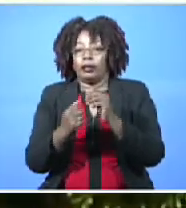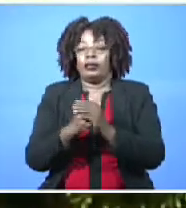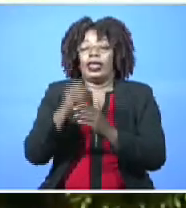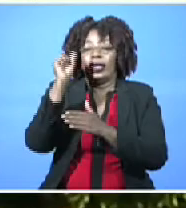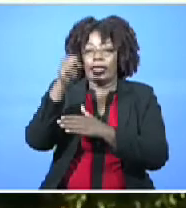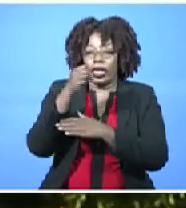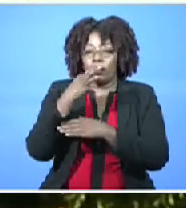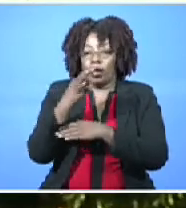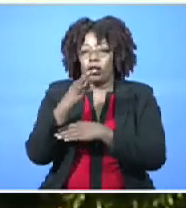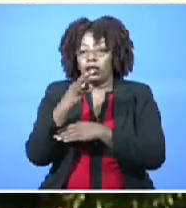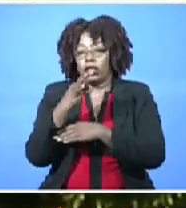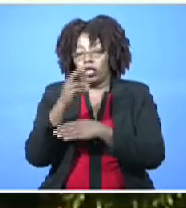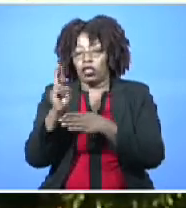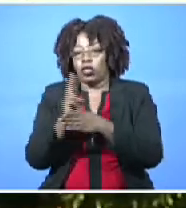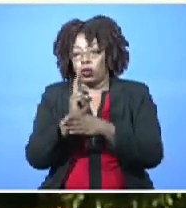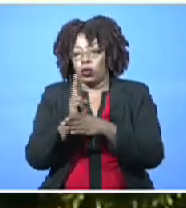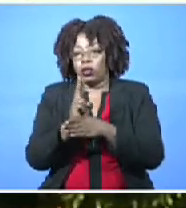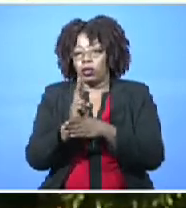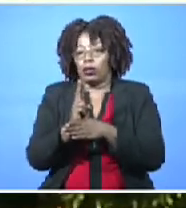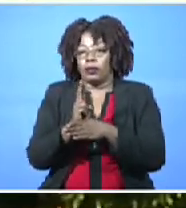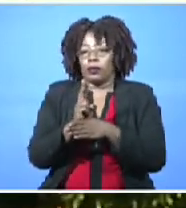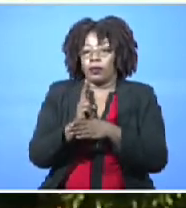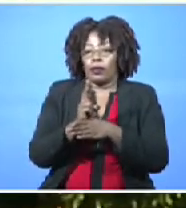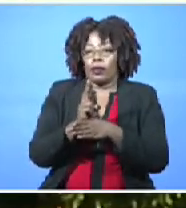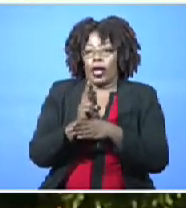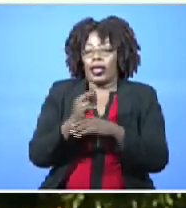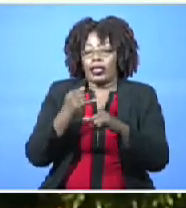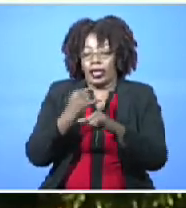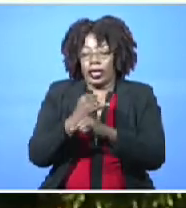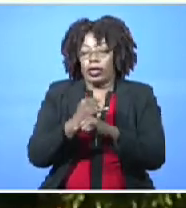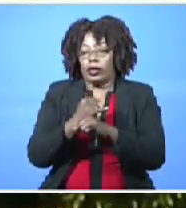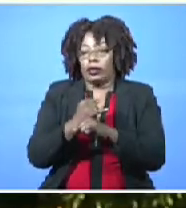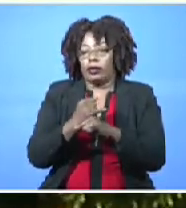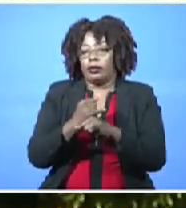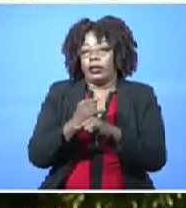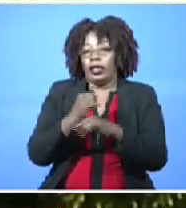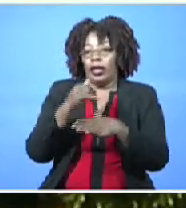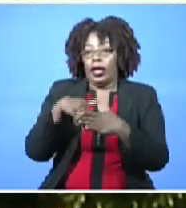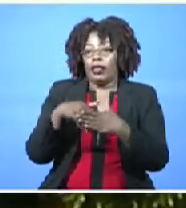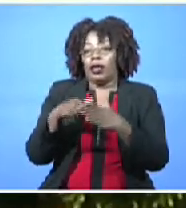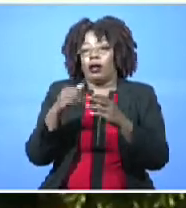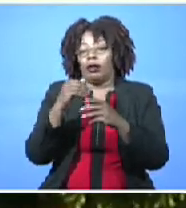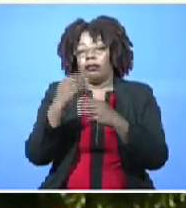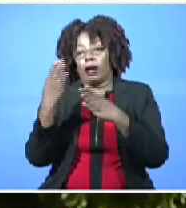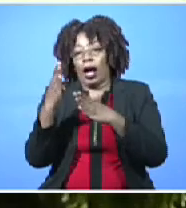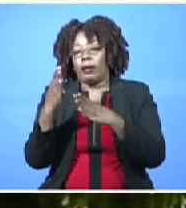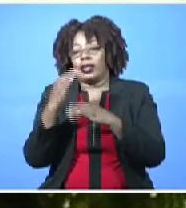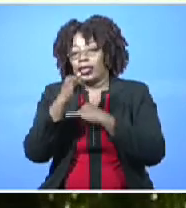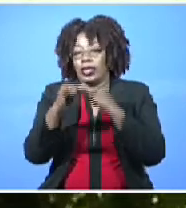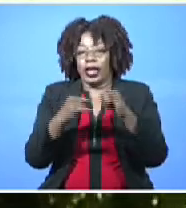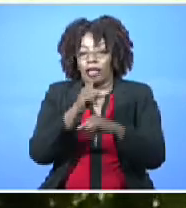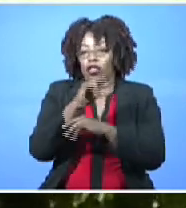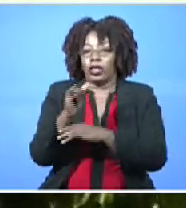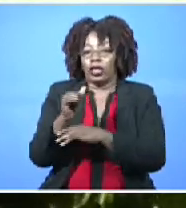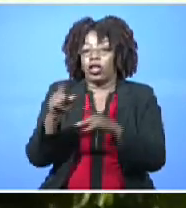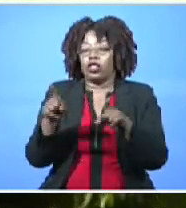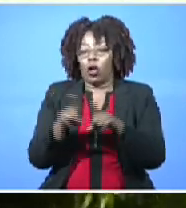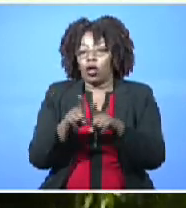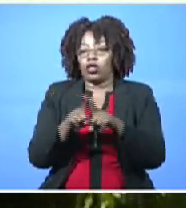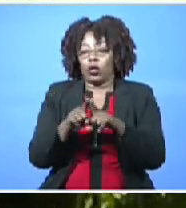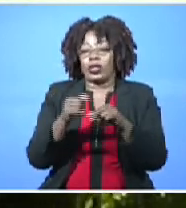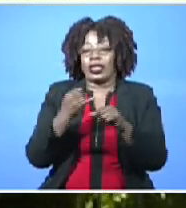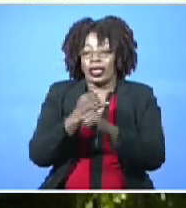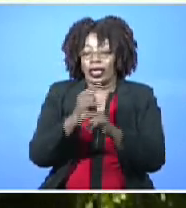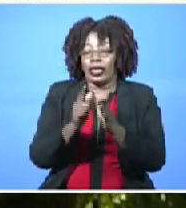as a therapeutic use substance is of course illegal in the Bahamas, and internationally when it comes to sports it's also considered